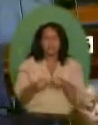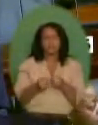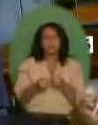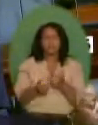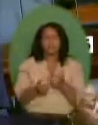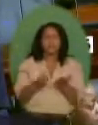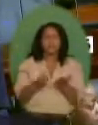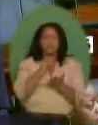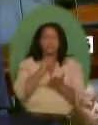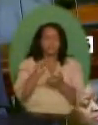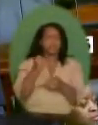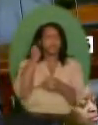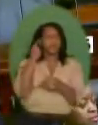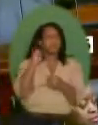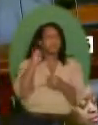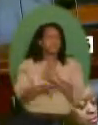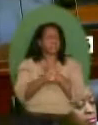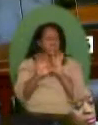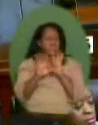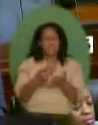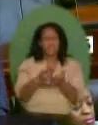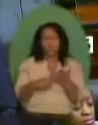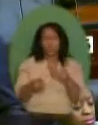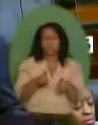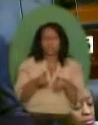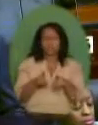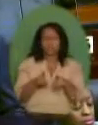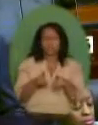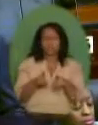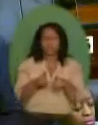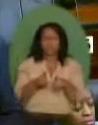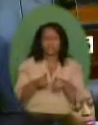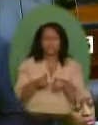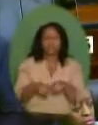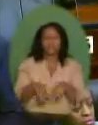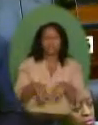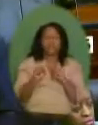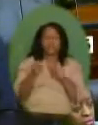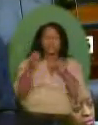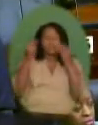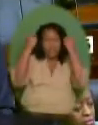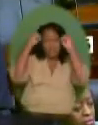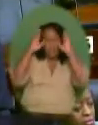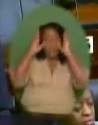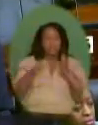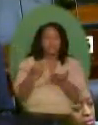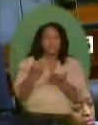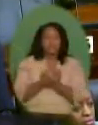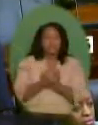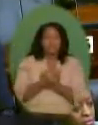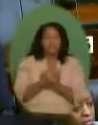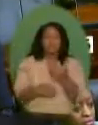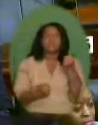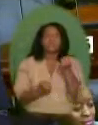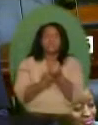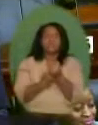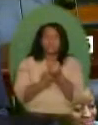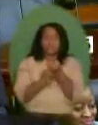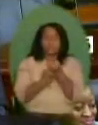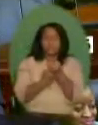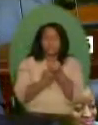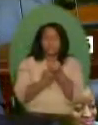part of the government. These fears can only be allayed if the Minister of Finance identifies the relevant support for the